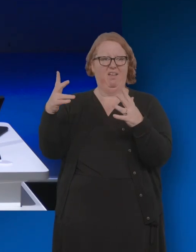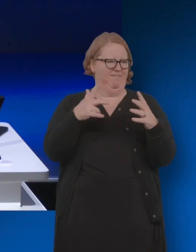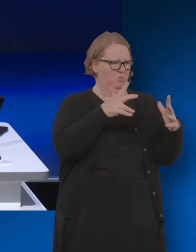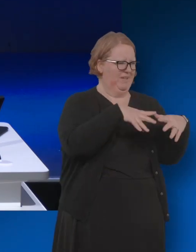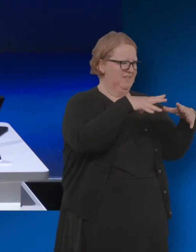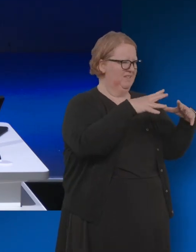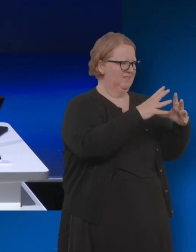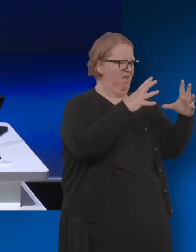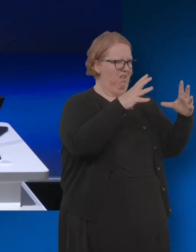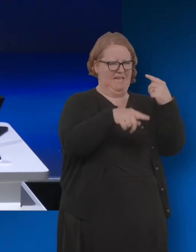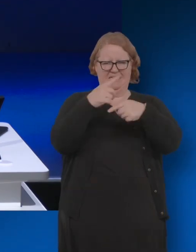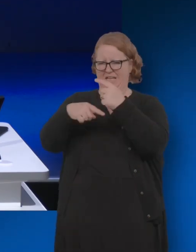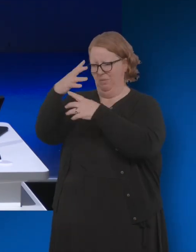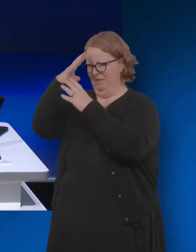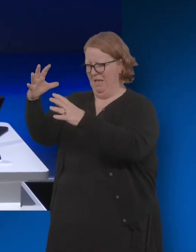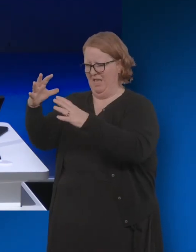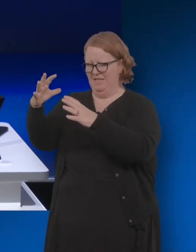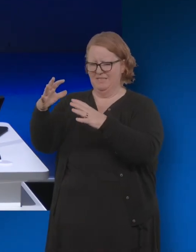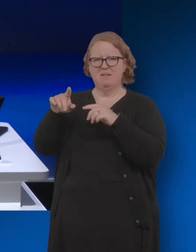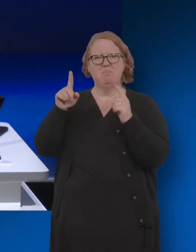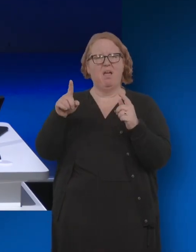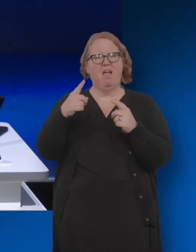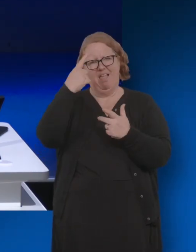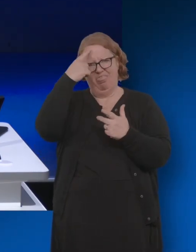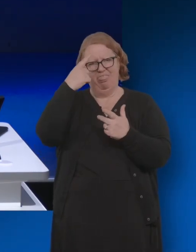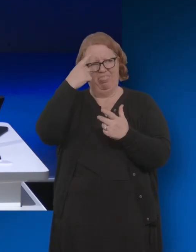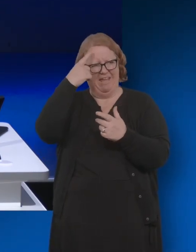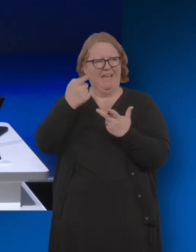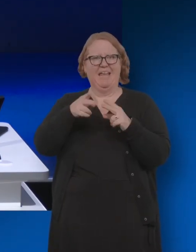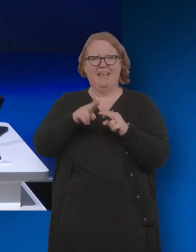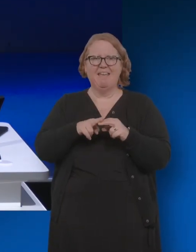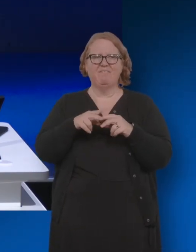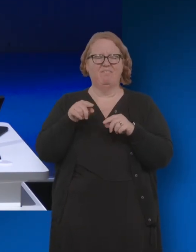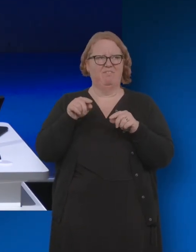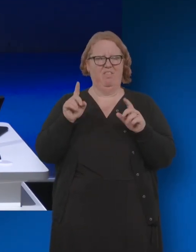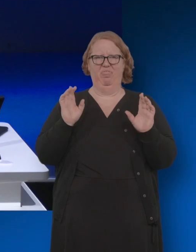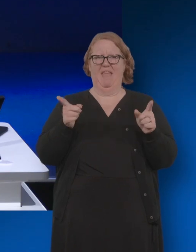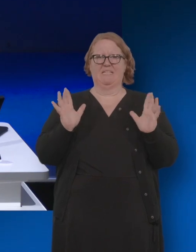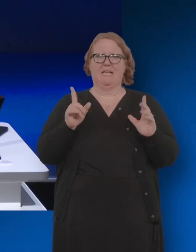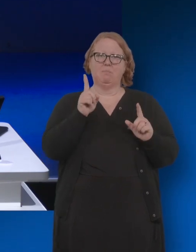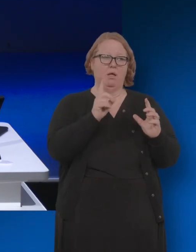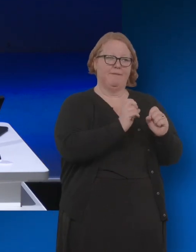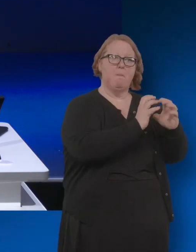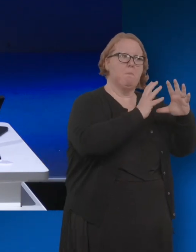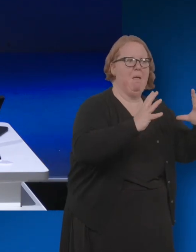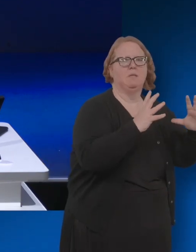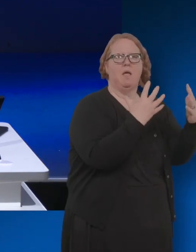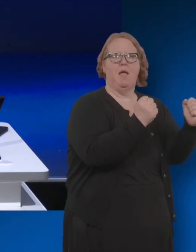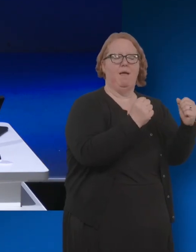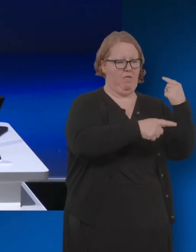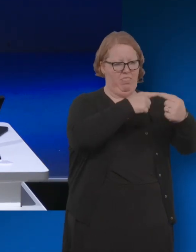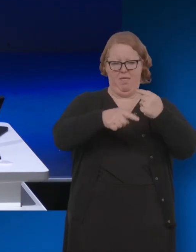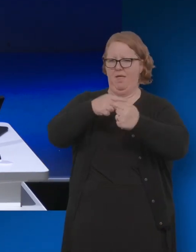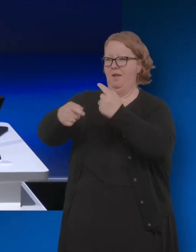we become, I think, deaf to the insights of science. If we start and end in the matter, we